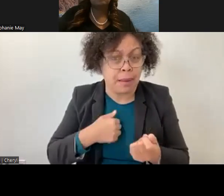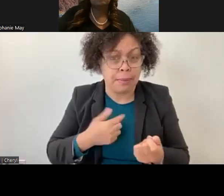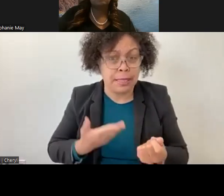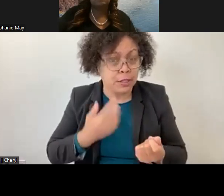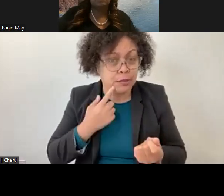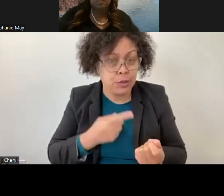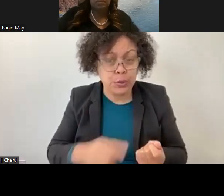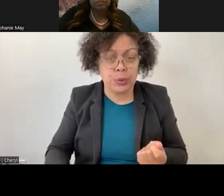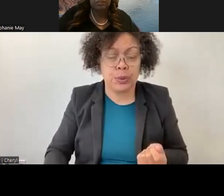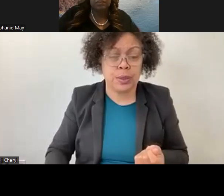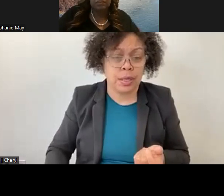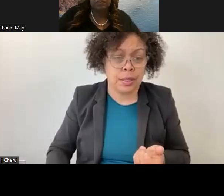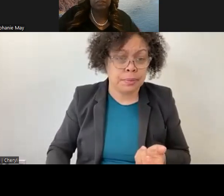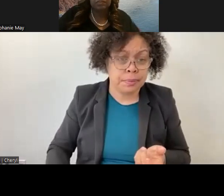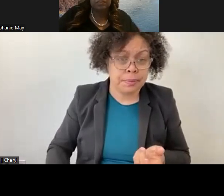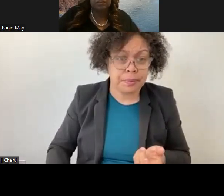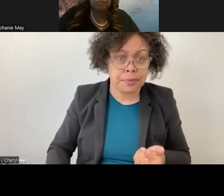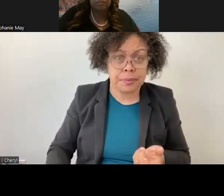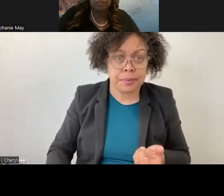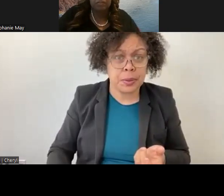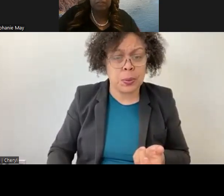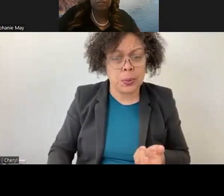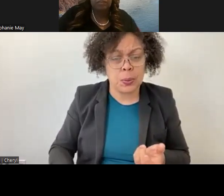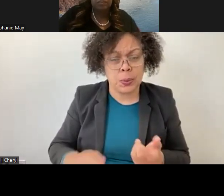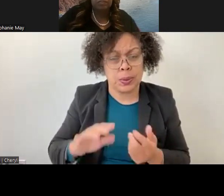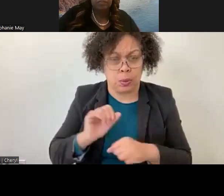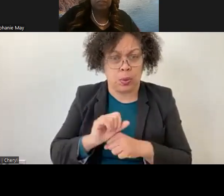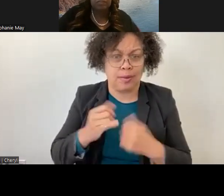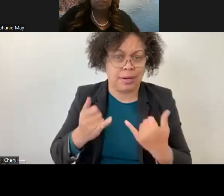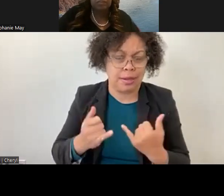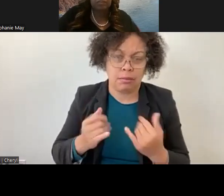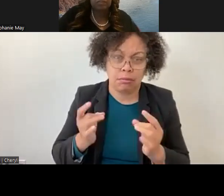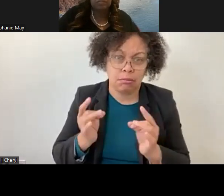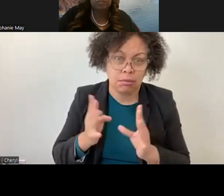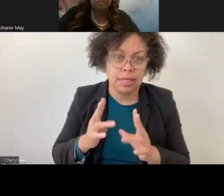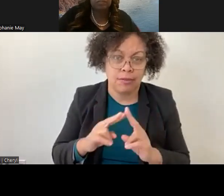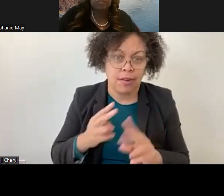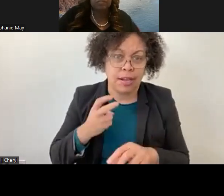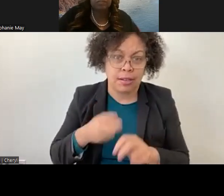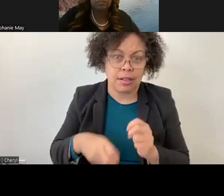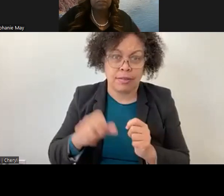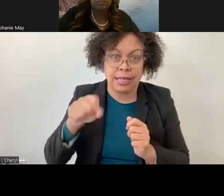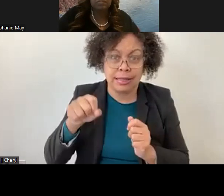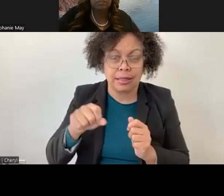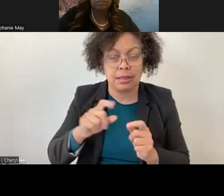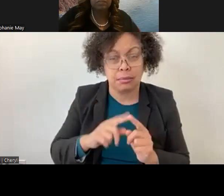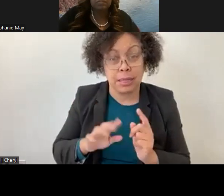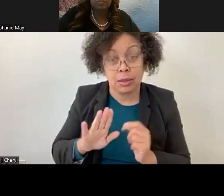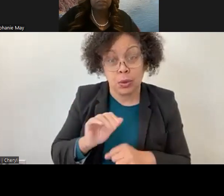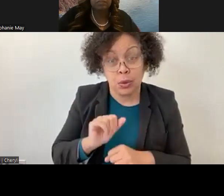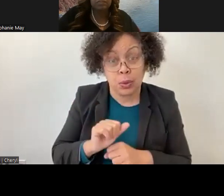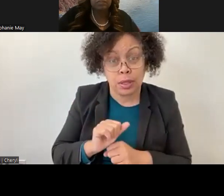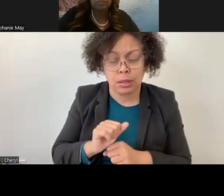like, it's incredibly hard right now, but what you do brings so